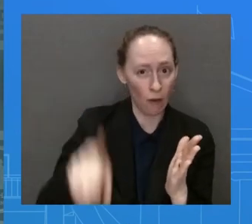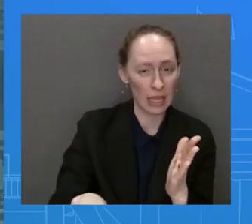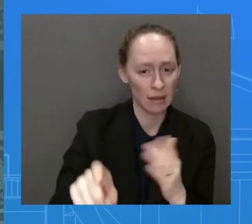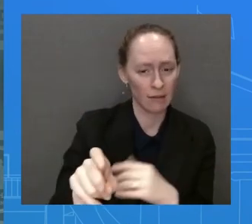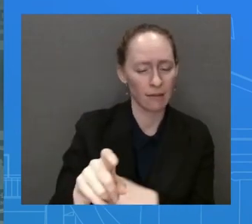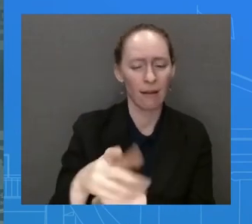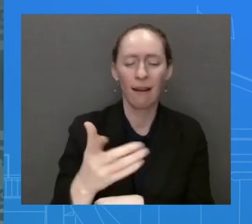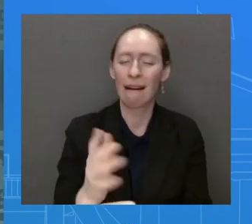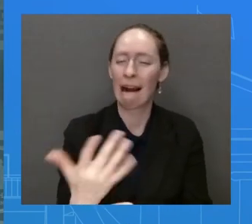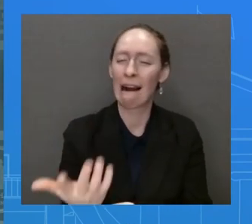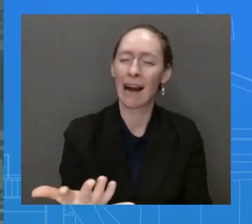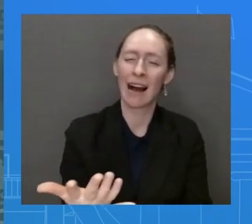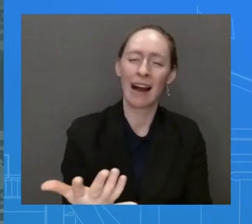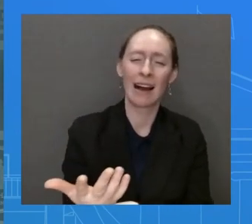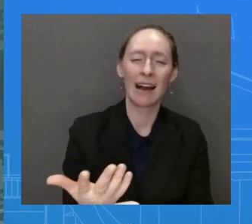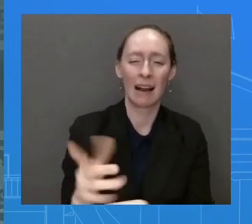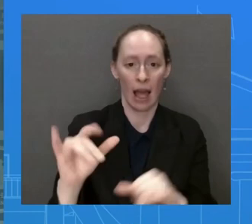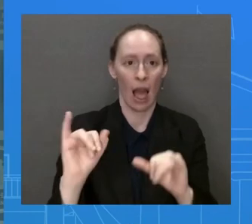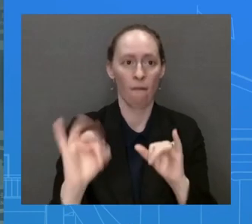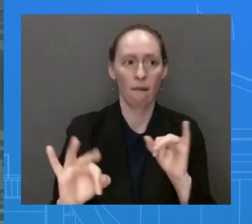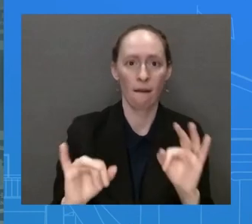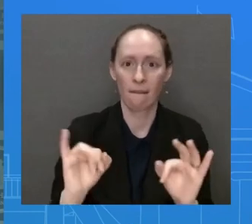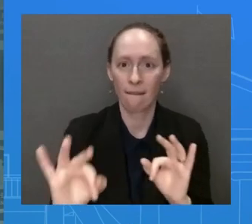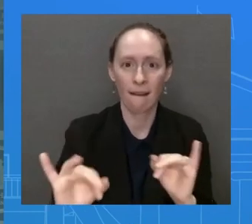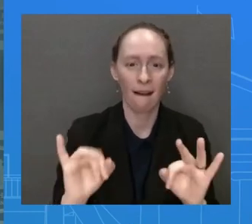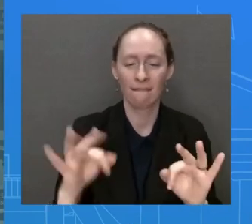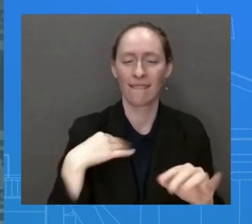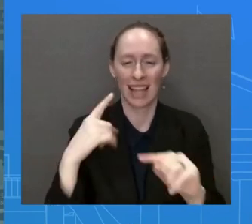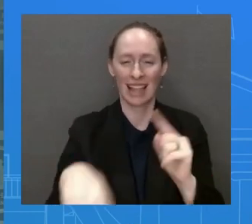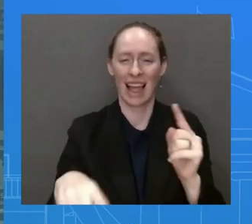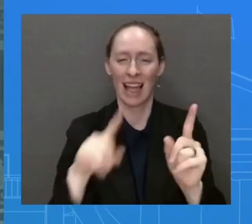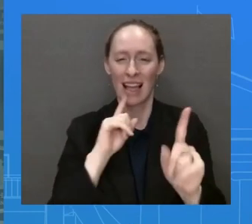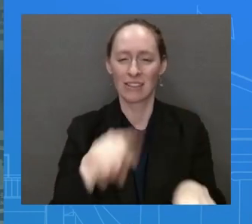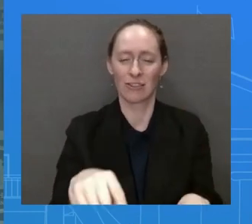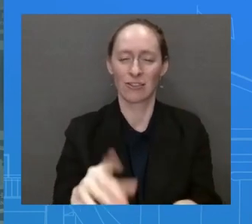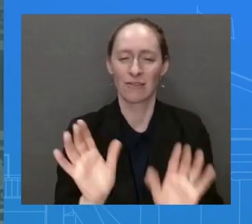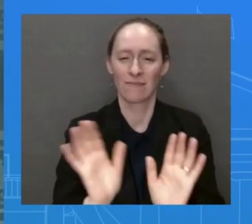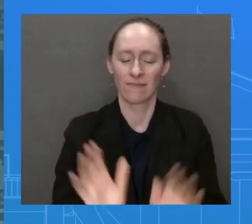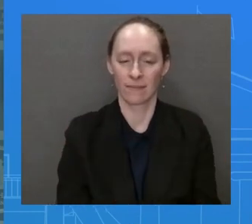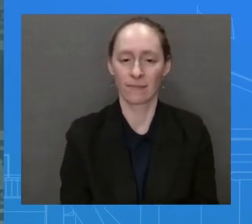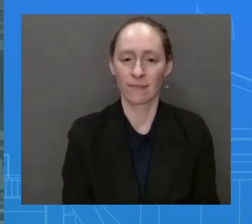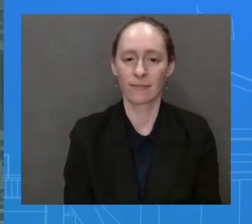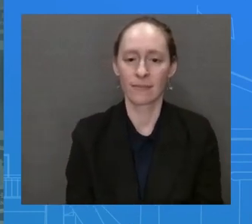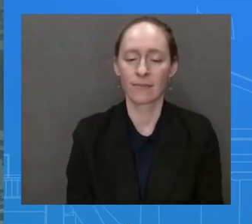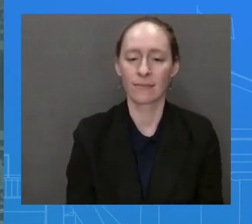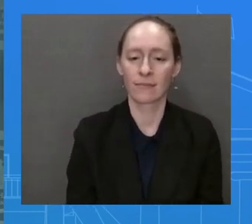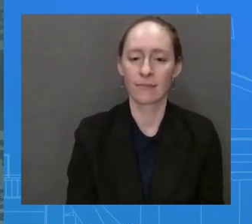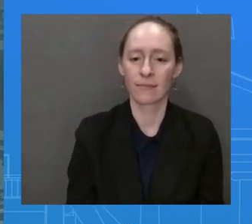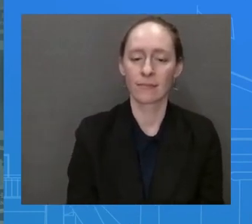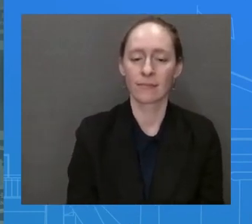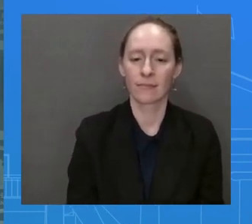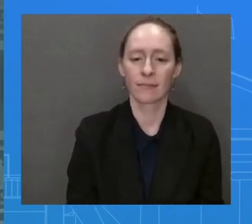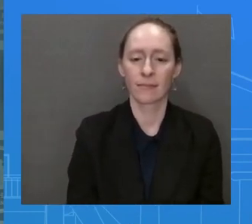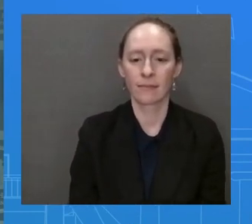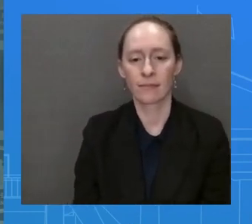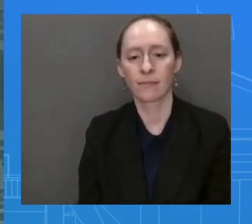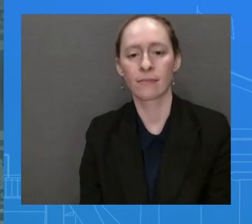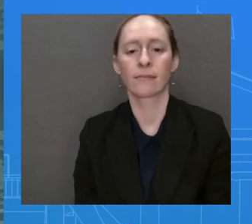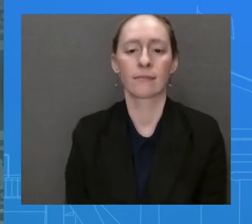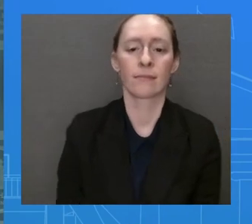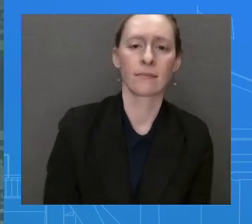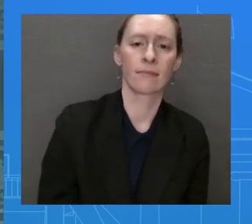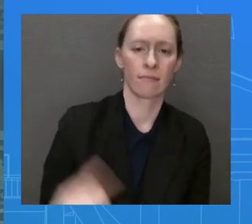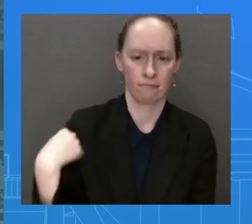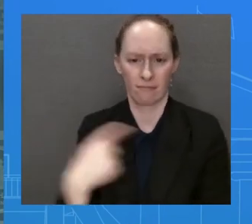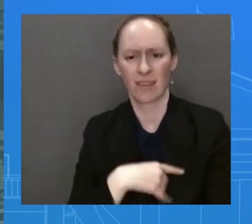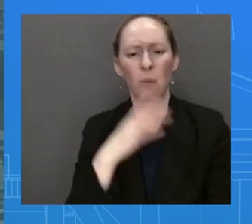at length. And we are going to continue, the president's team is going to continue to fully cooperate with the Department of Justice. And we respect